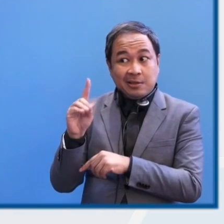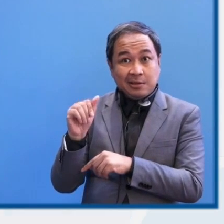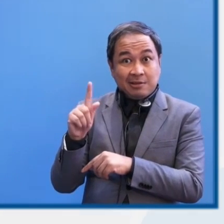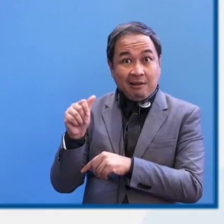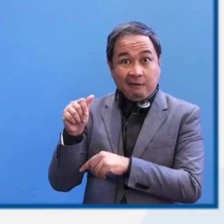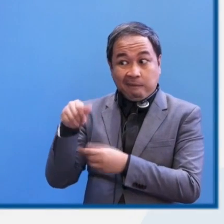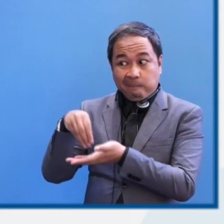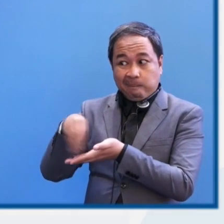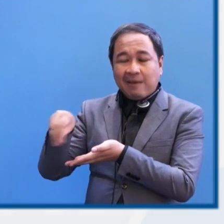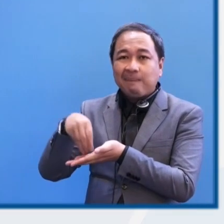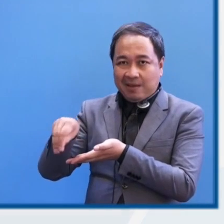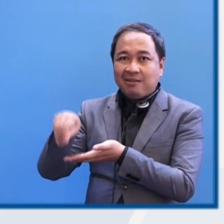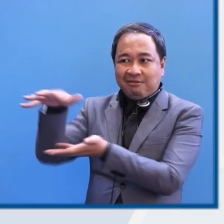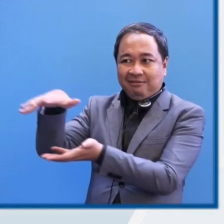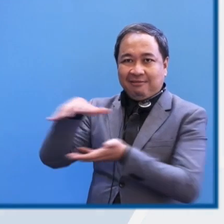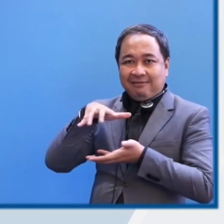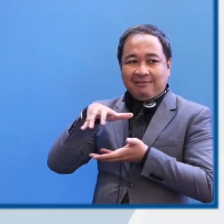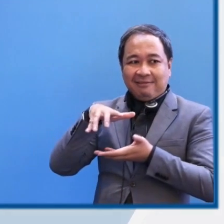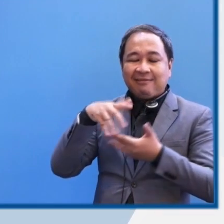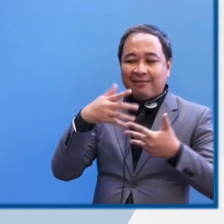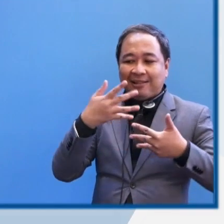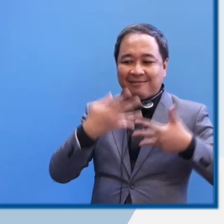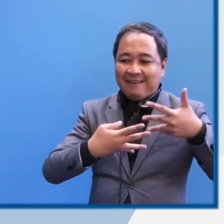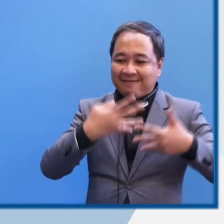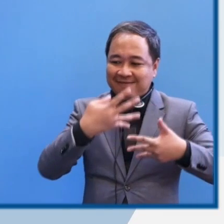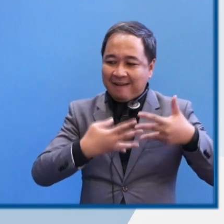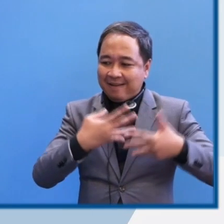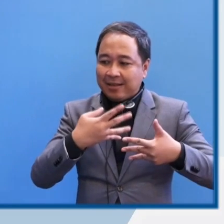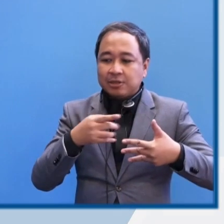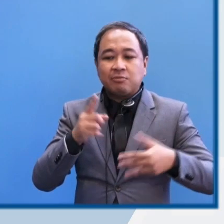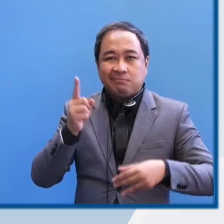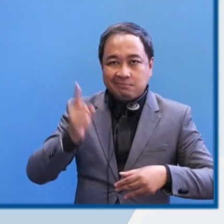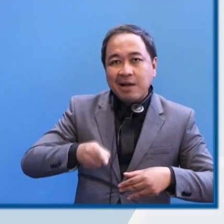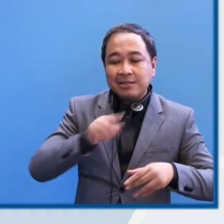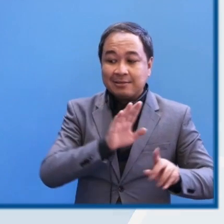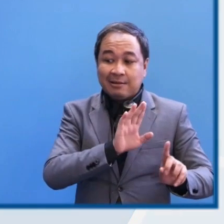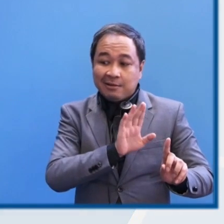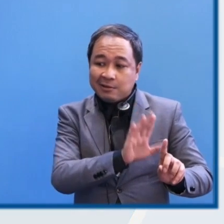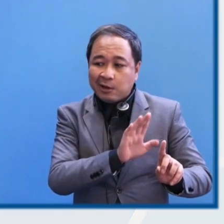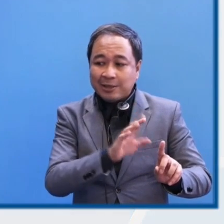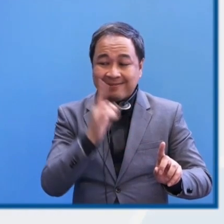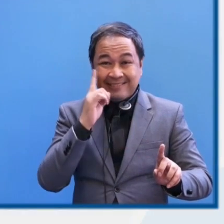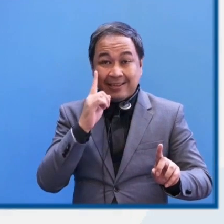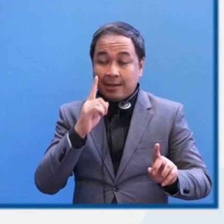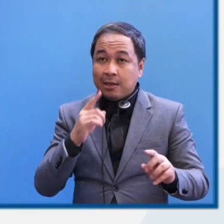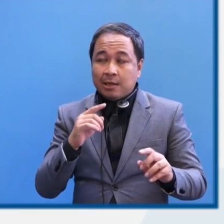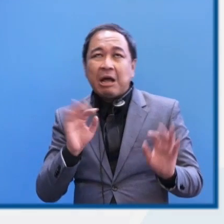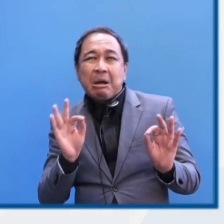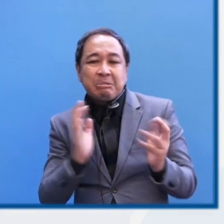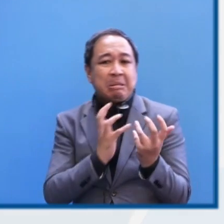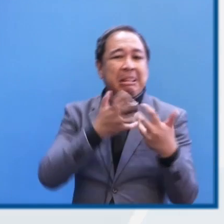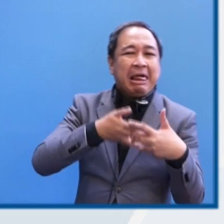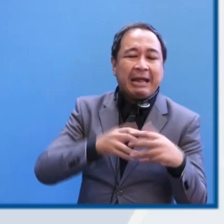it's needed. It's really still under development, but a very important fact to improve